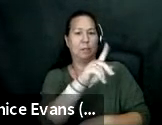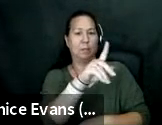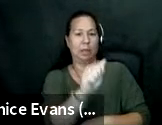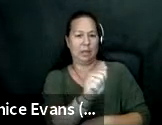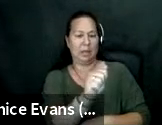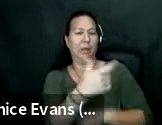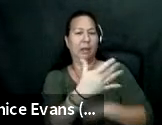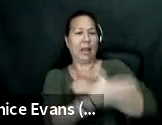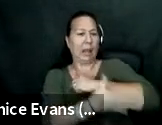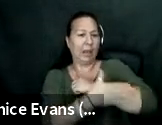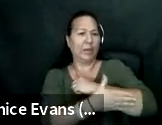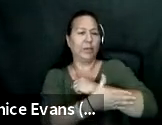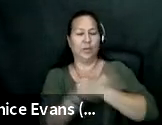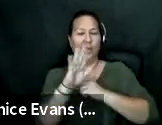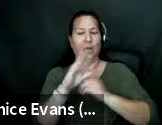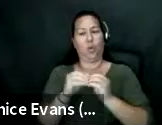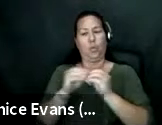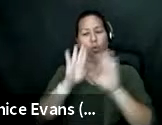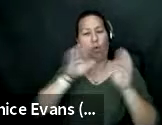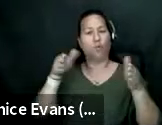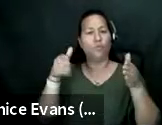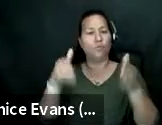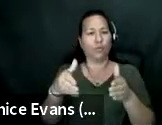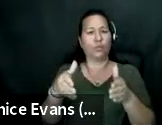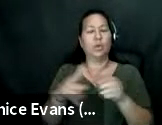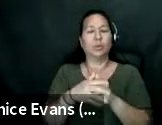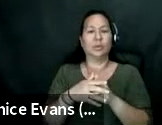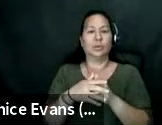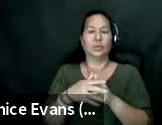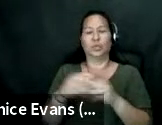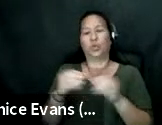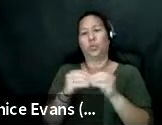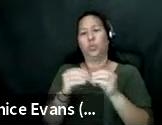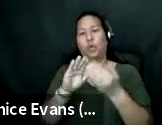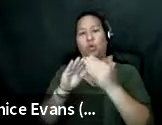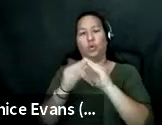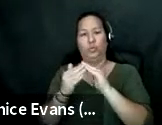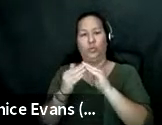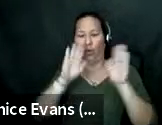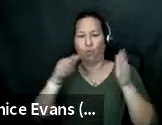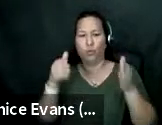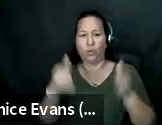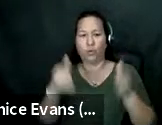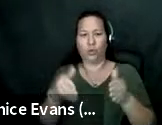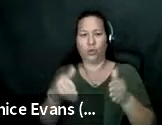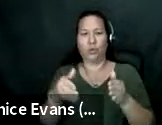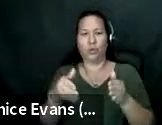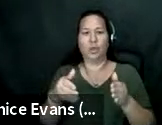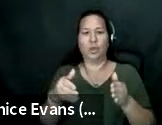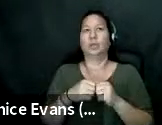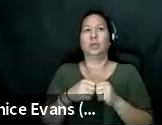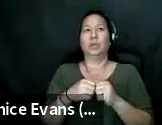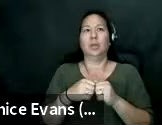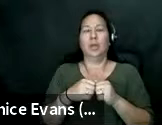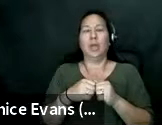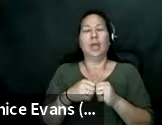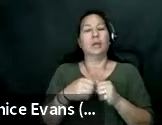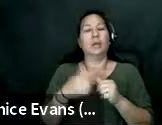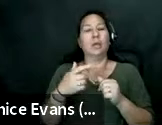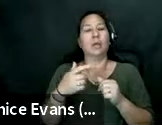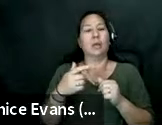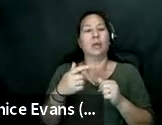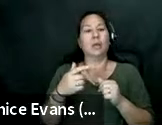vaccination clinics that are more focused, maybe more community focused, and are not mass vaccination sites, but are